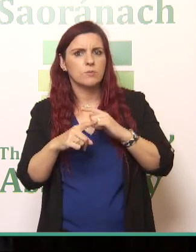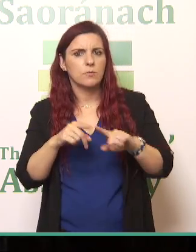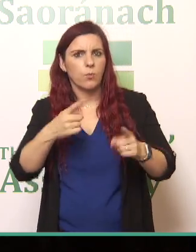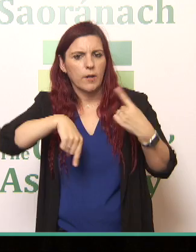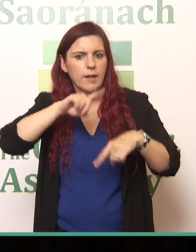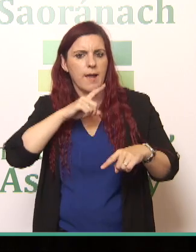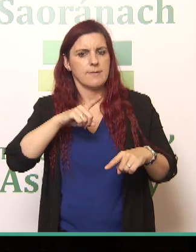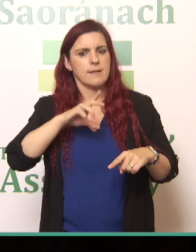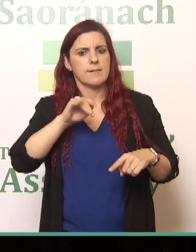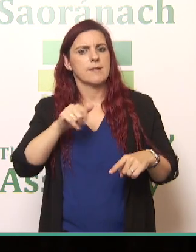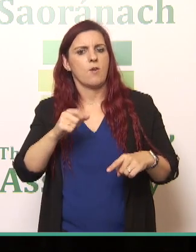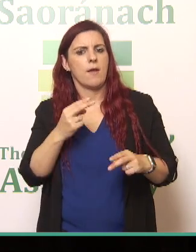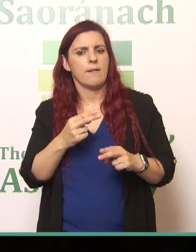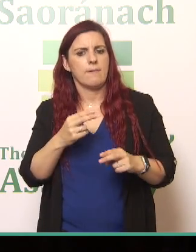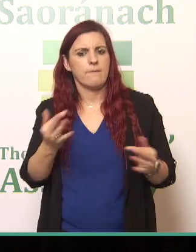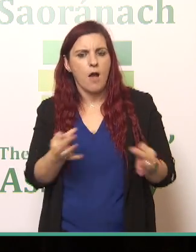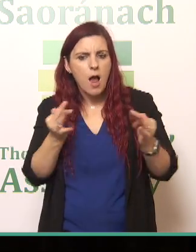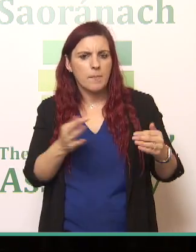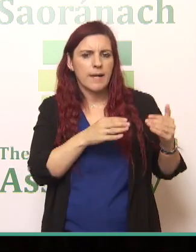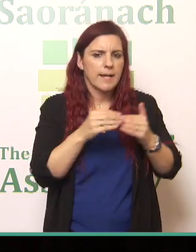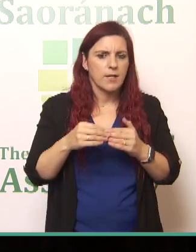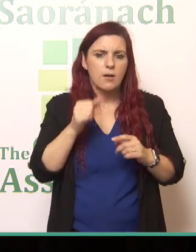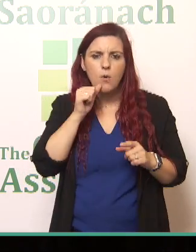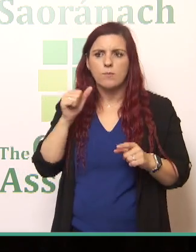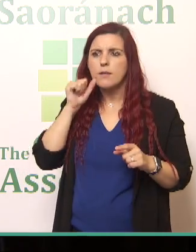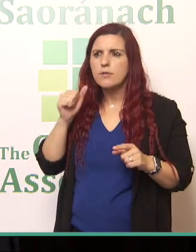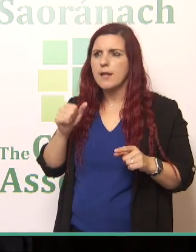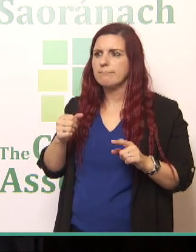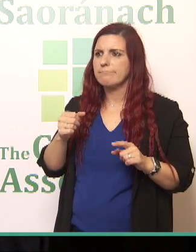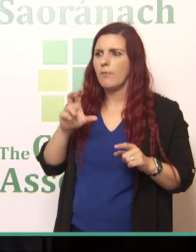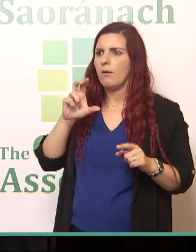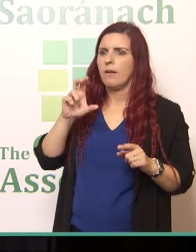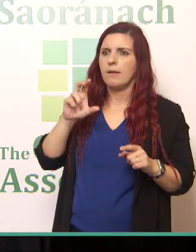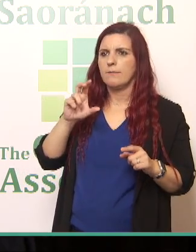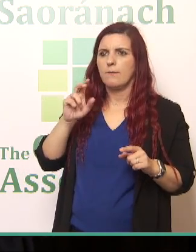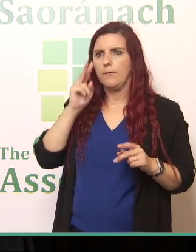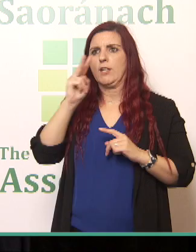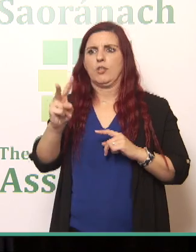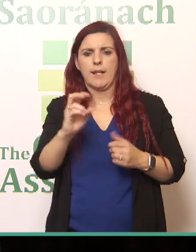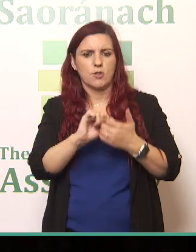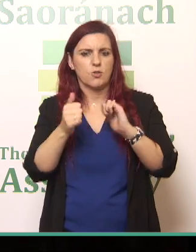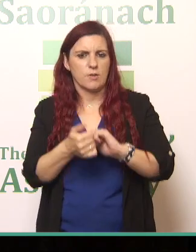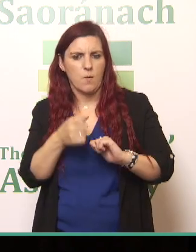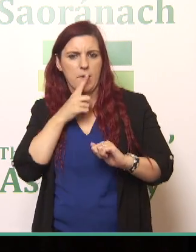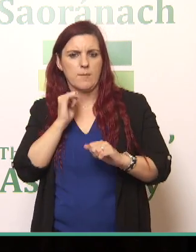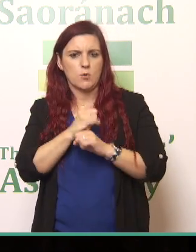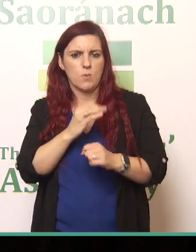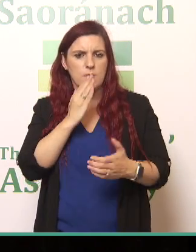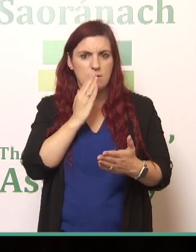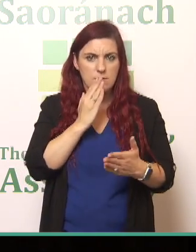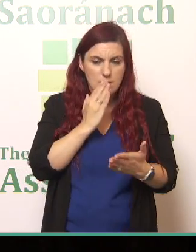farm leader, I gave yesterday at Dairy Vision 2030, where we aim to stall and reduce our